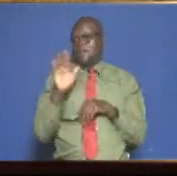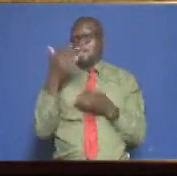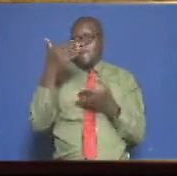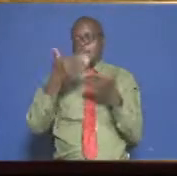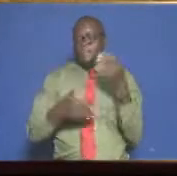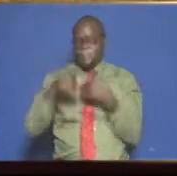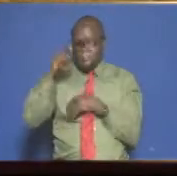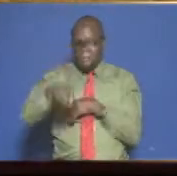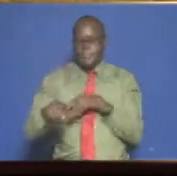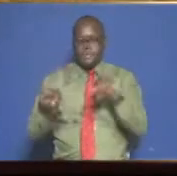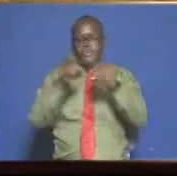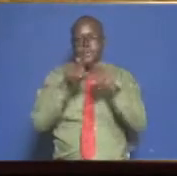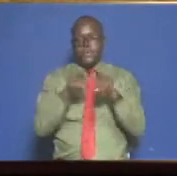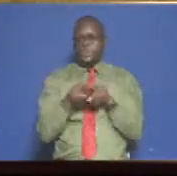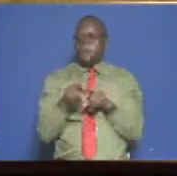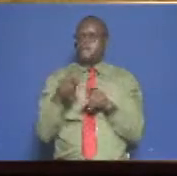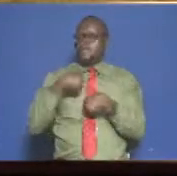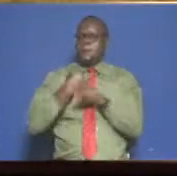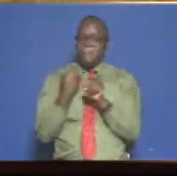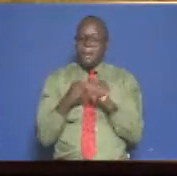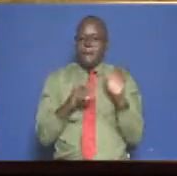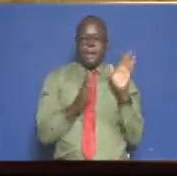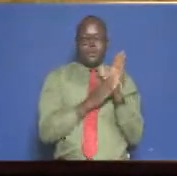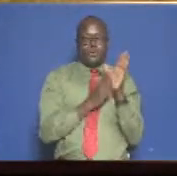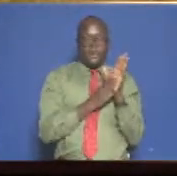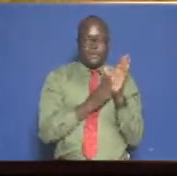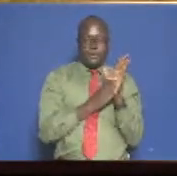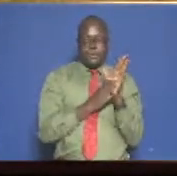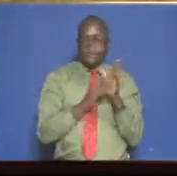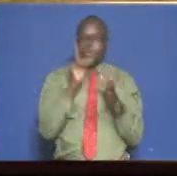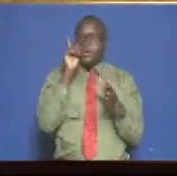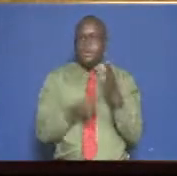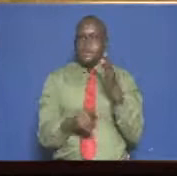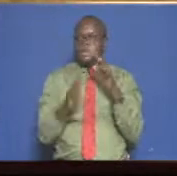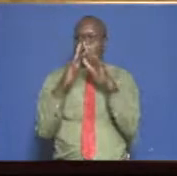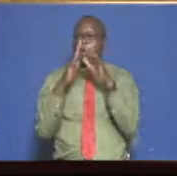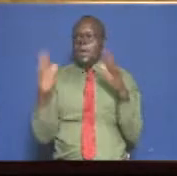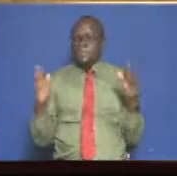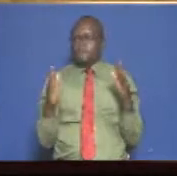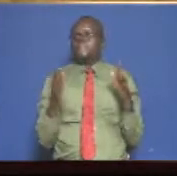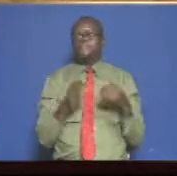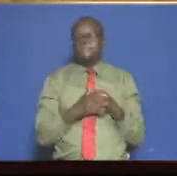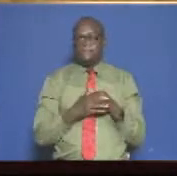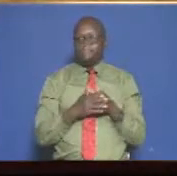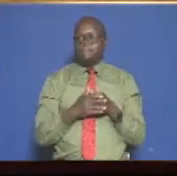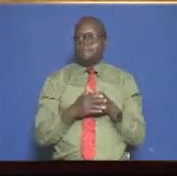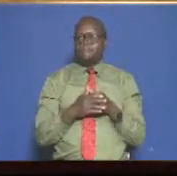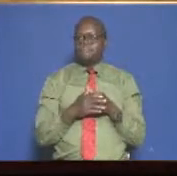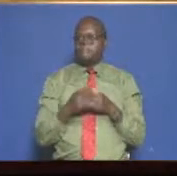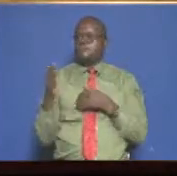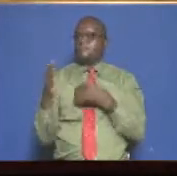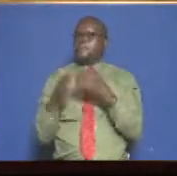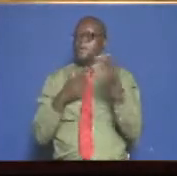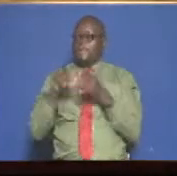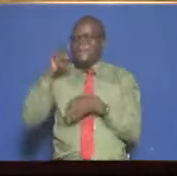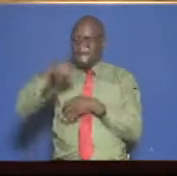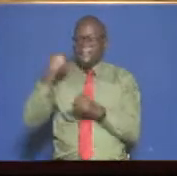also seek to make recommendations as to what the House, the route, the direction the House should